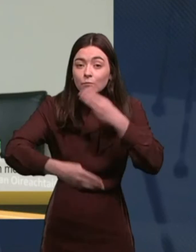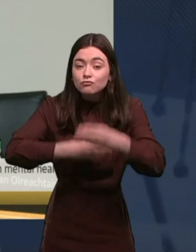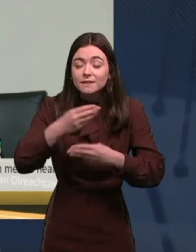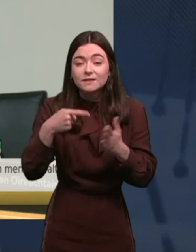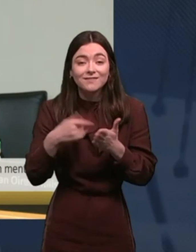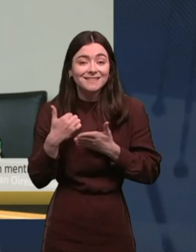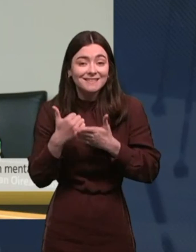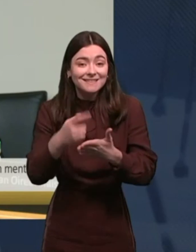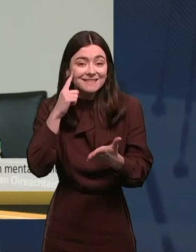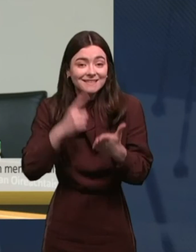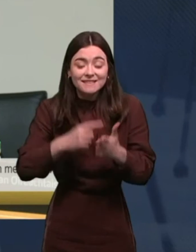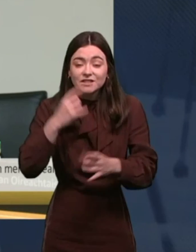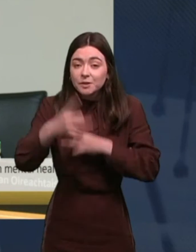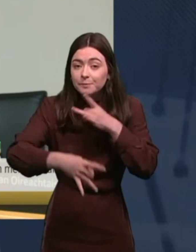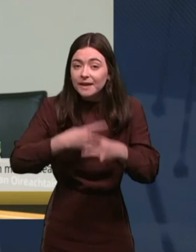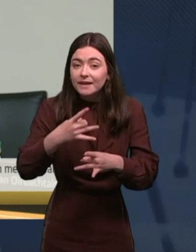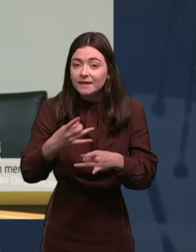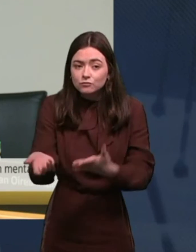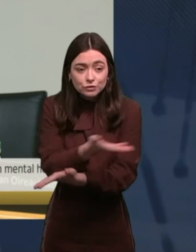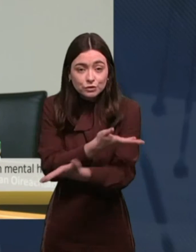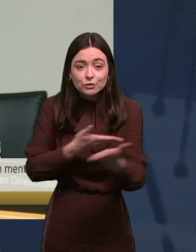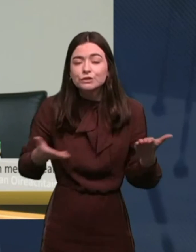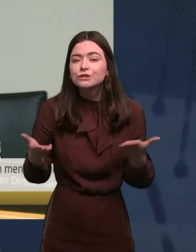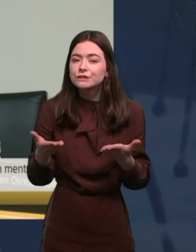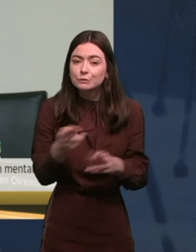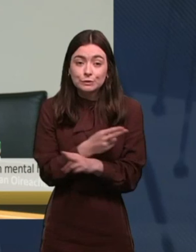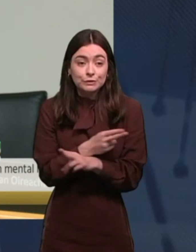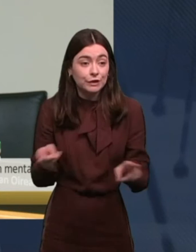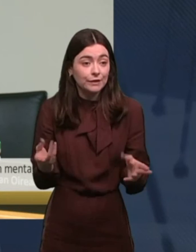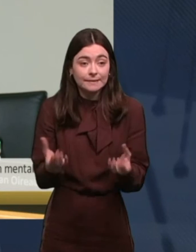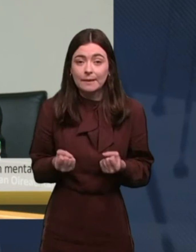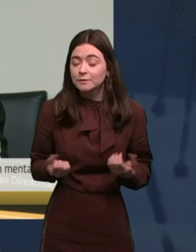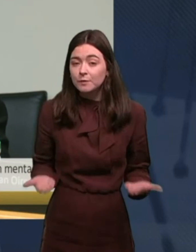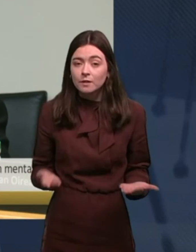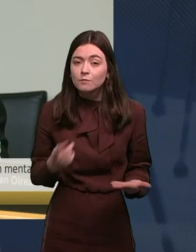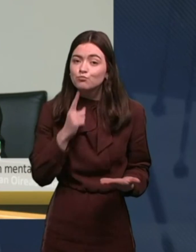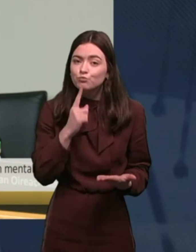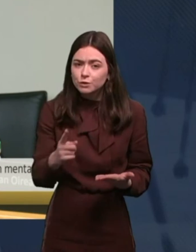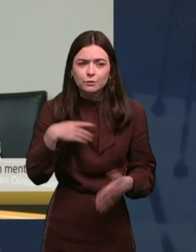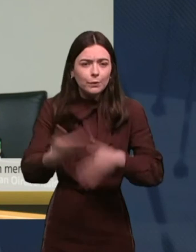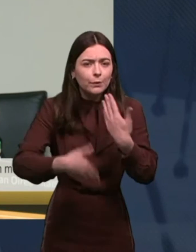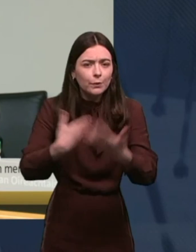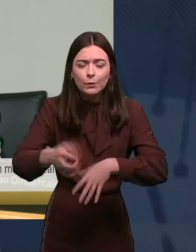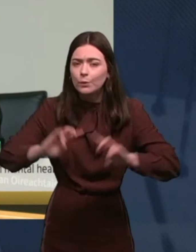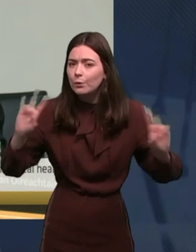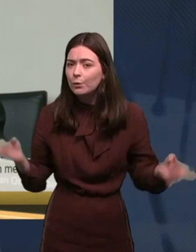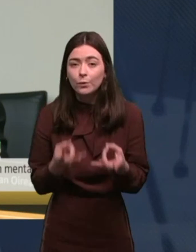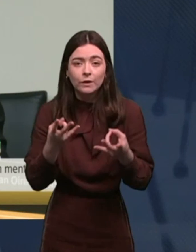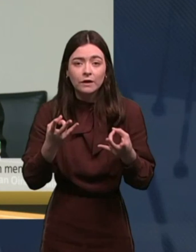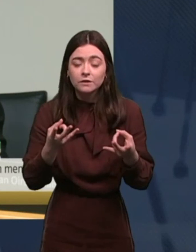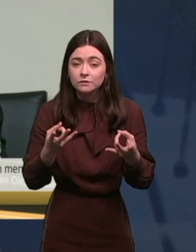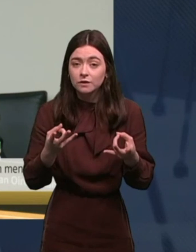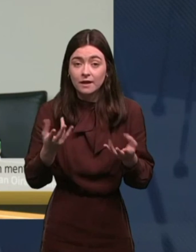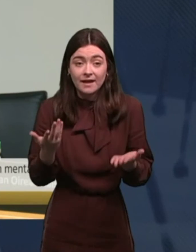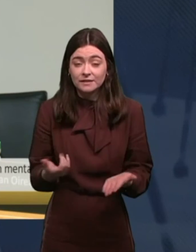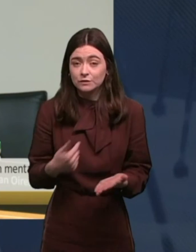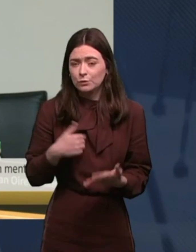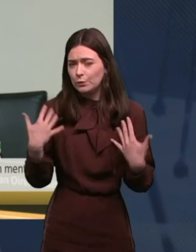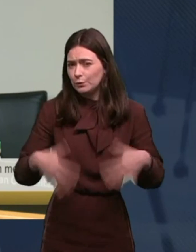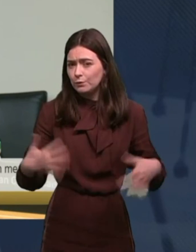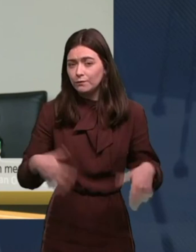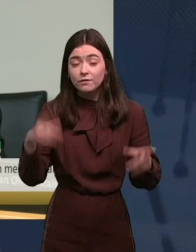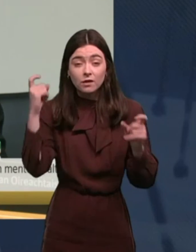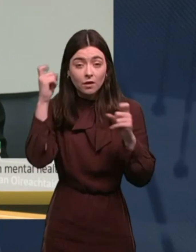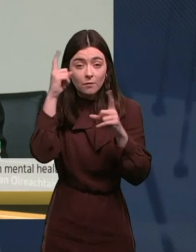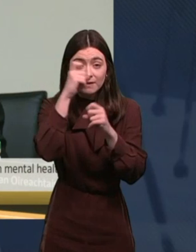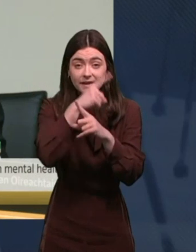assisted decision-making stuff, it was unacceptable in many ways, but it was very rushed, was one of them, and it's a very complex piece of